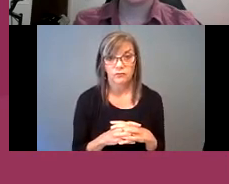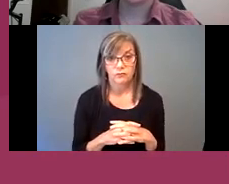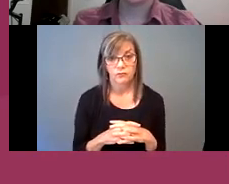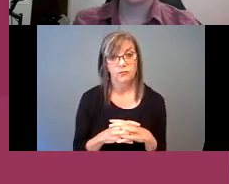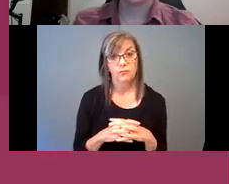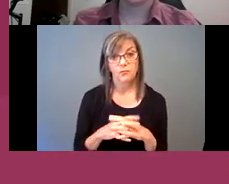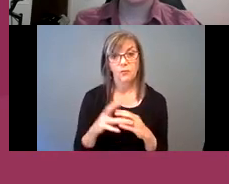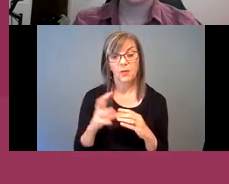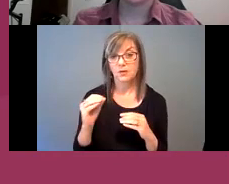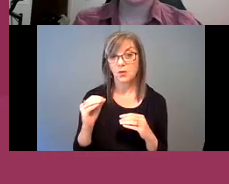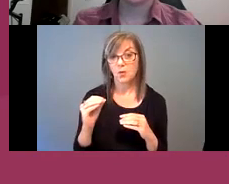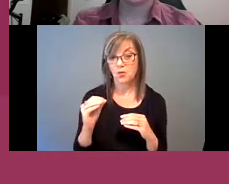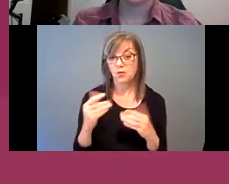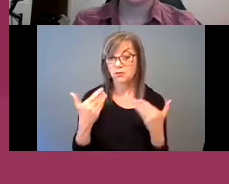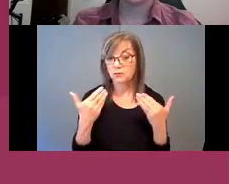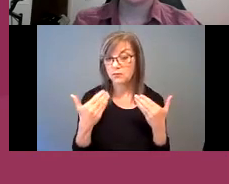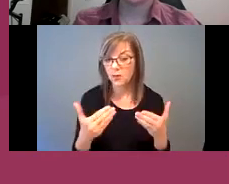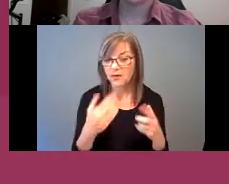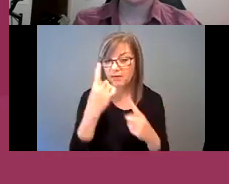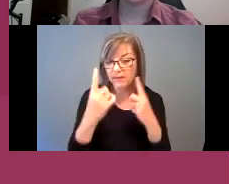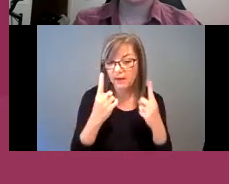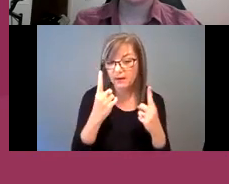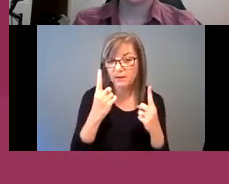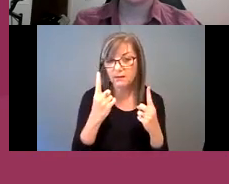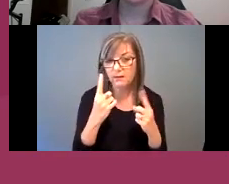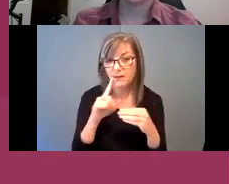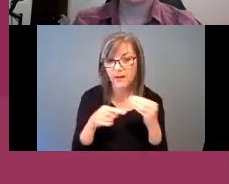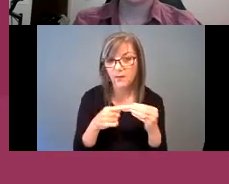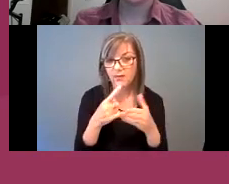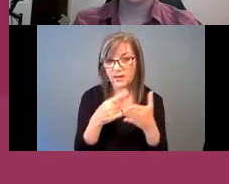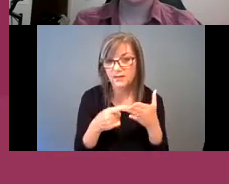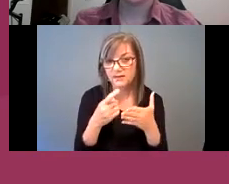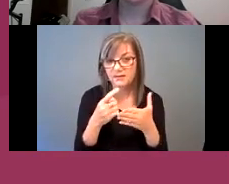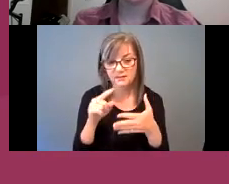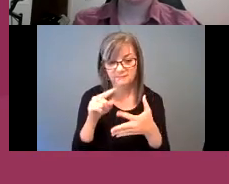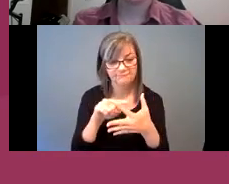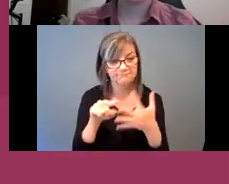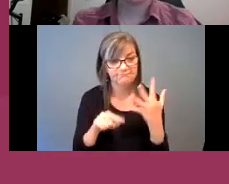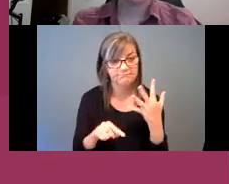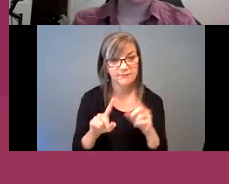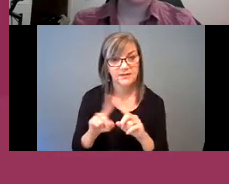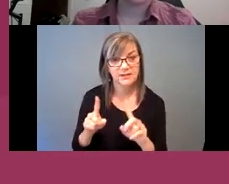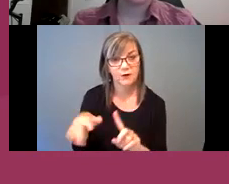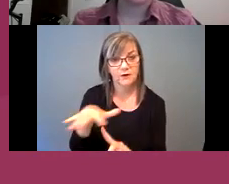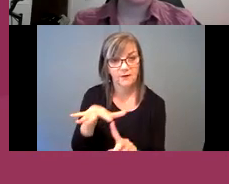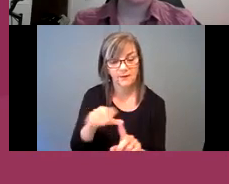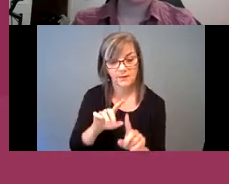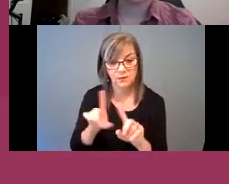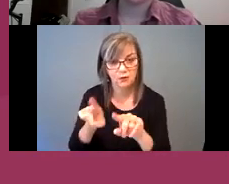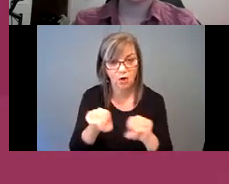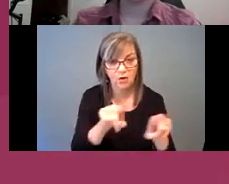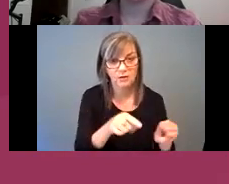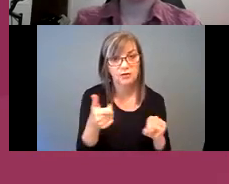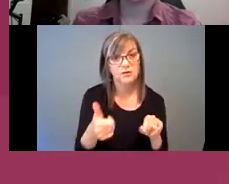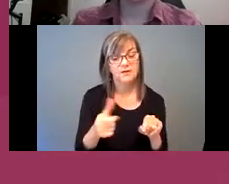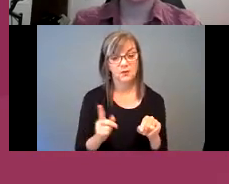So feel free to just kind of think about these components of different environments that you have been in that may have felt